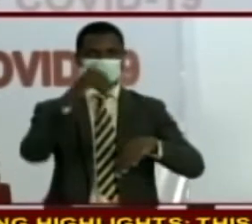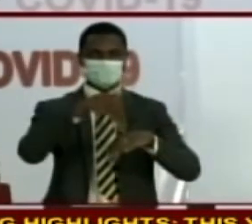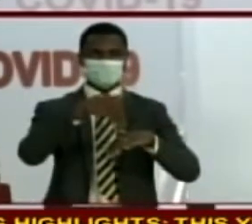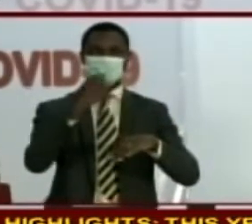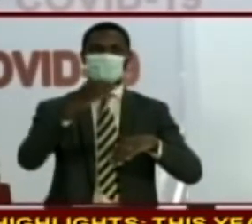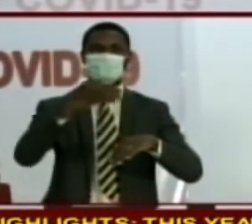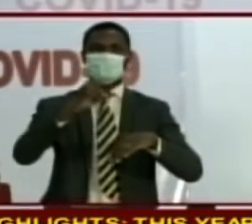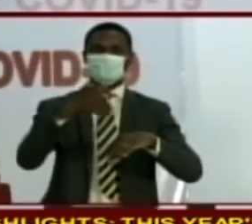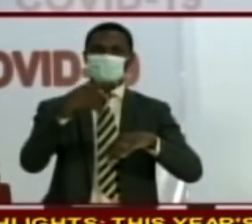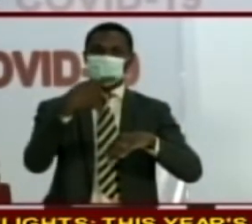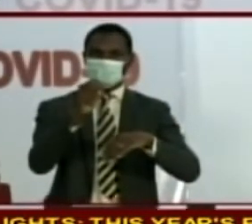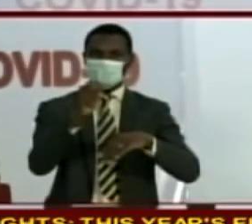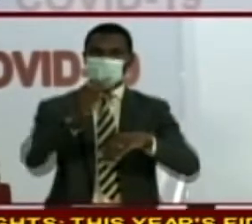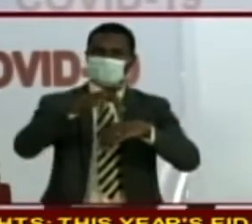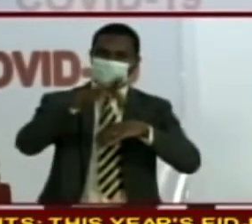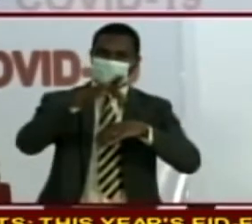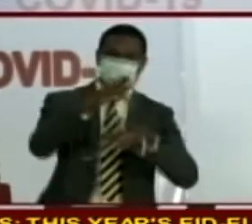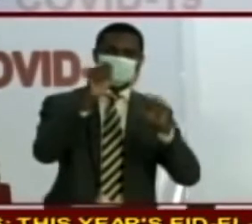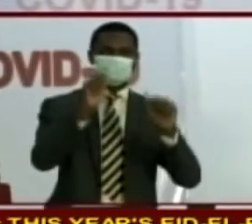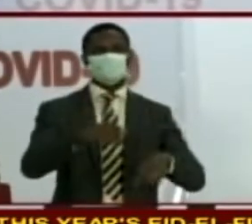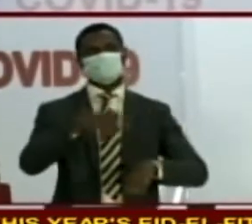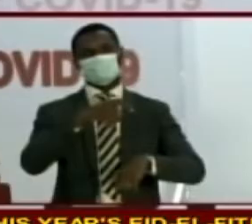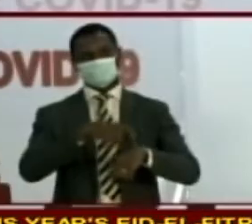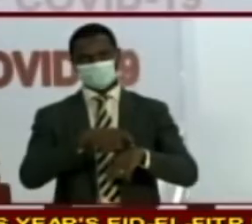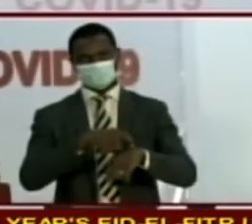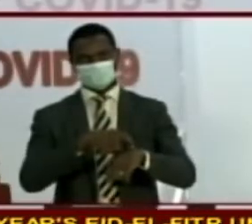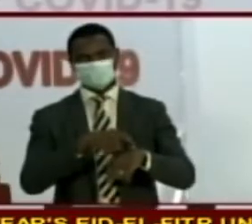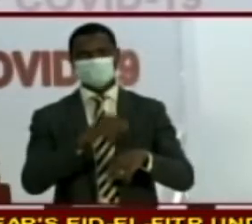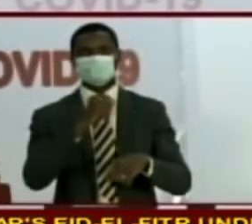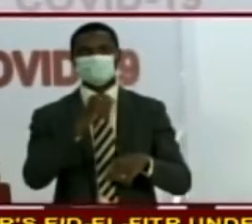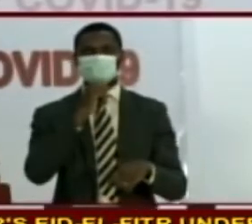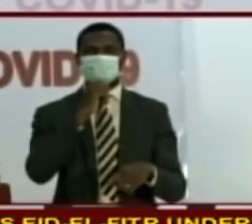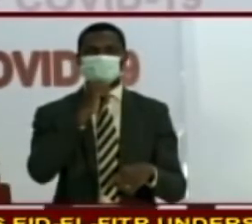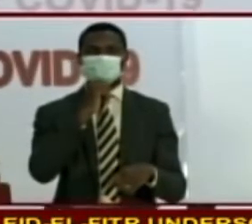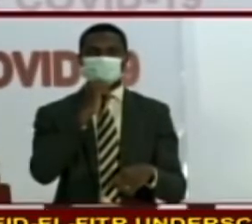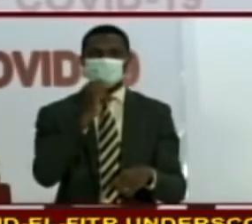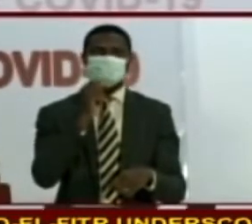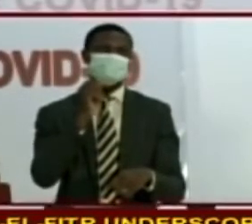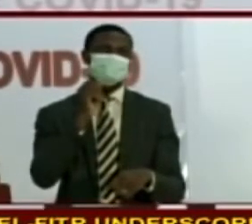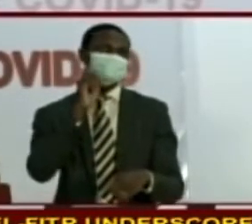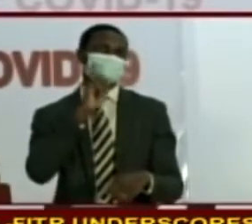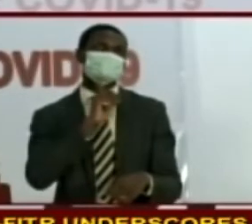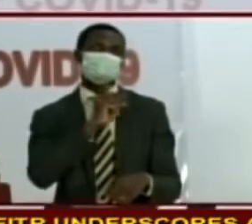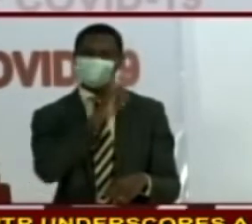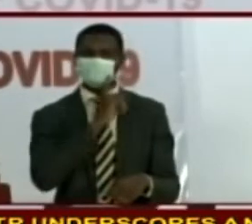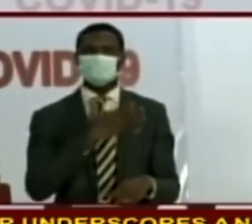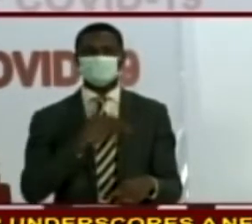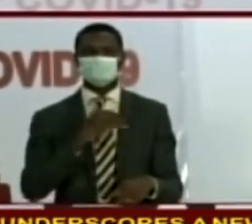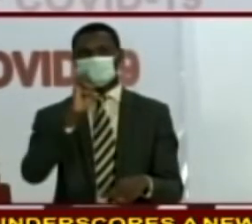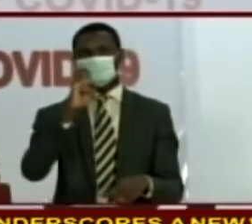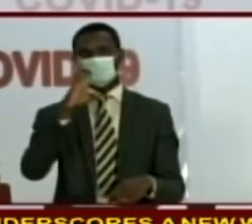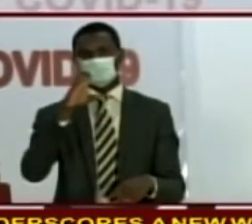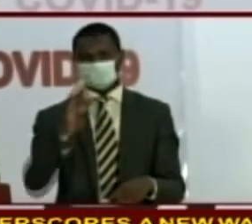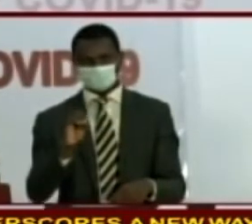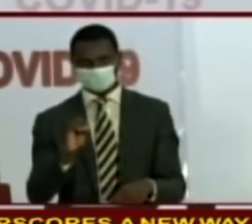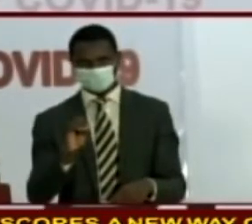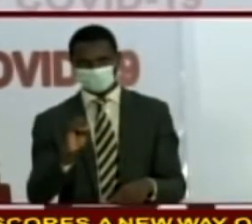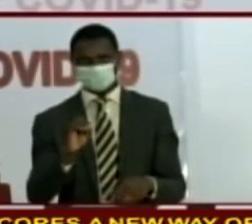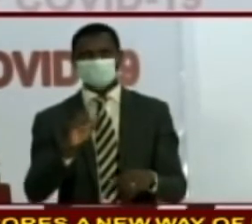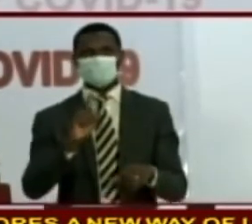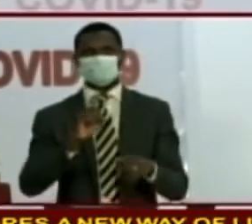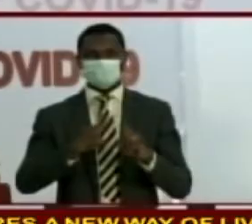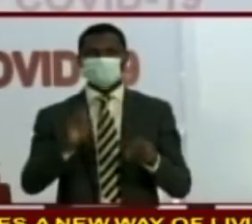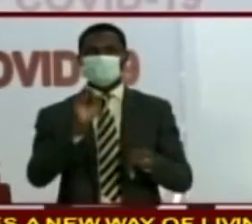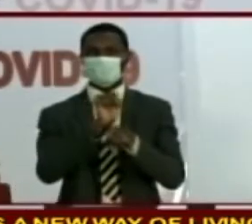time, not Edo and Ondo elections, but work towards the full